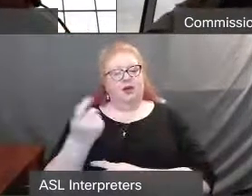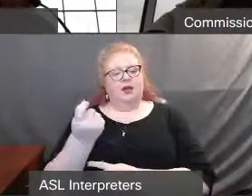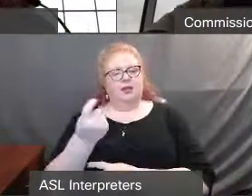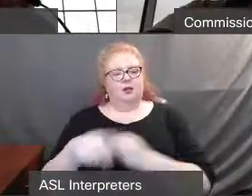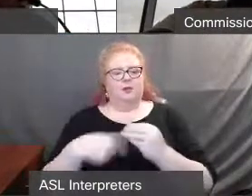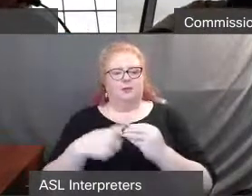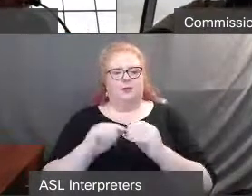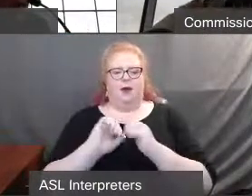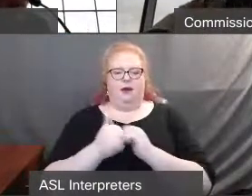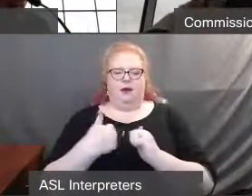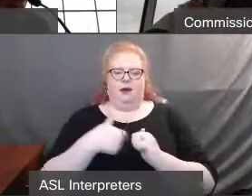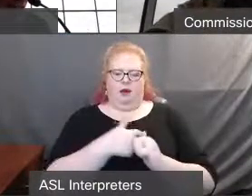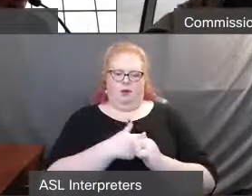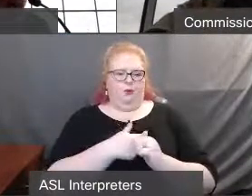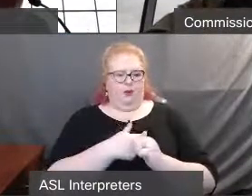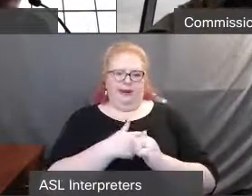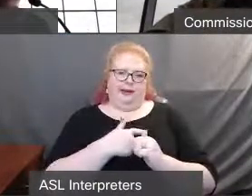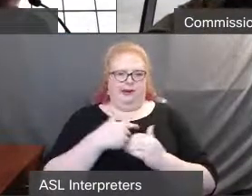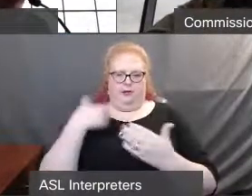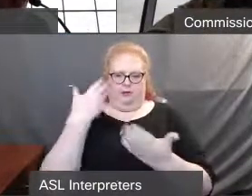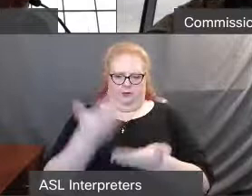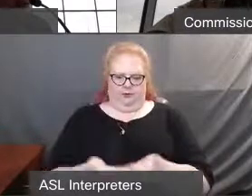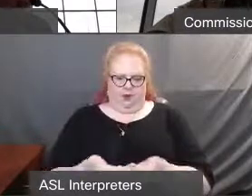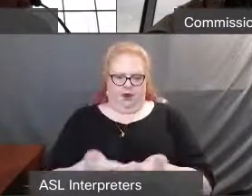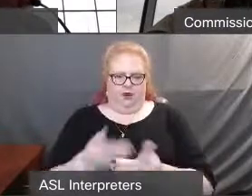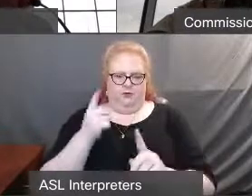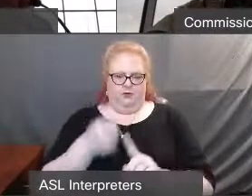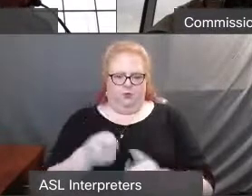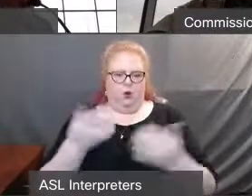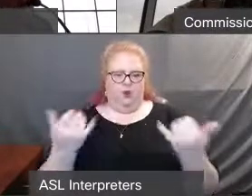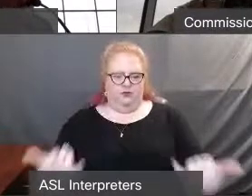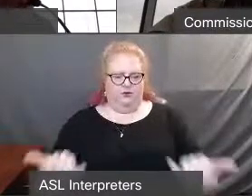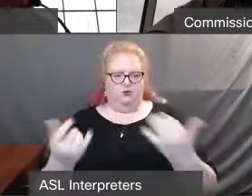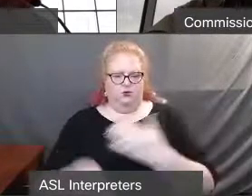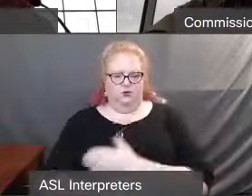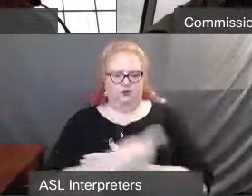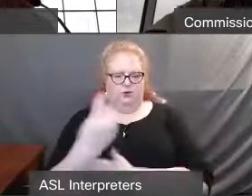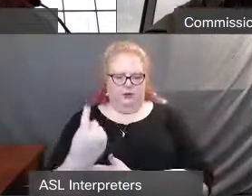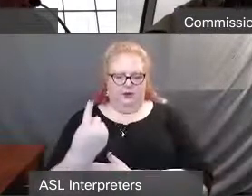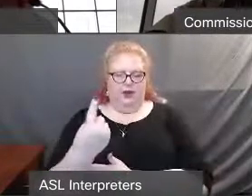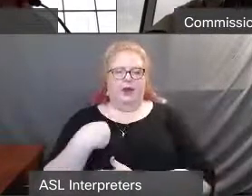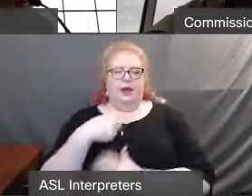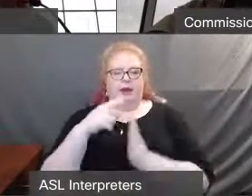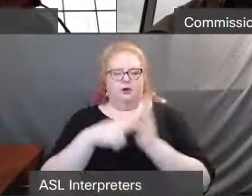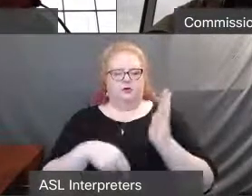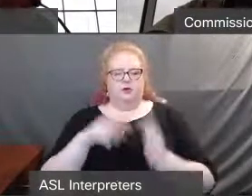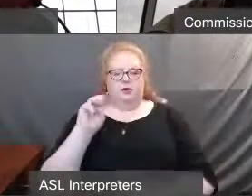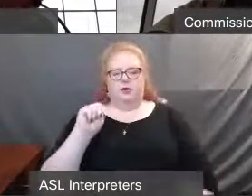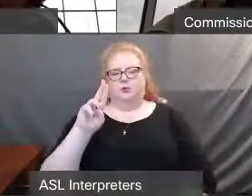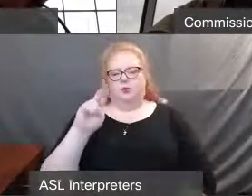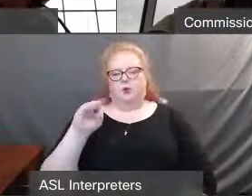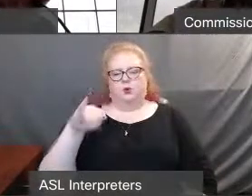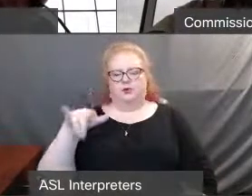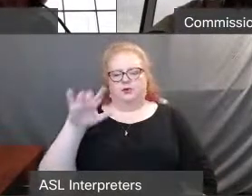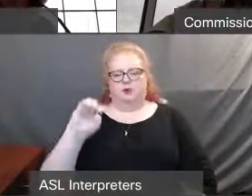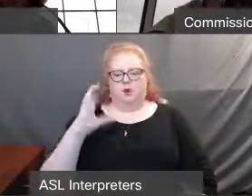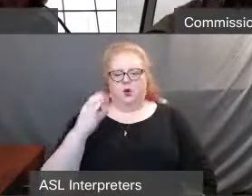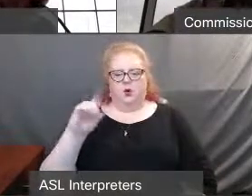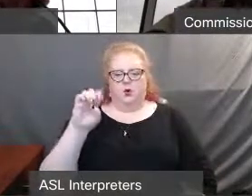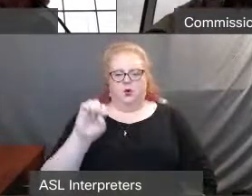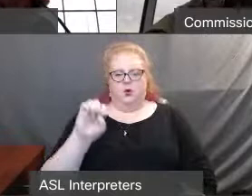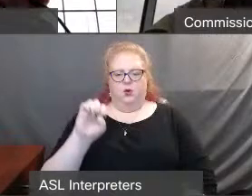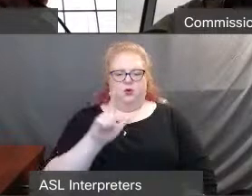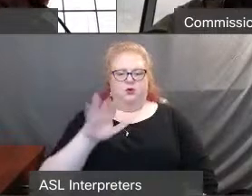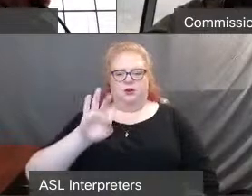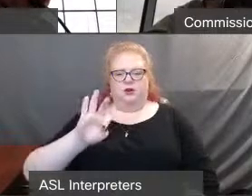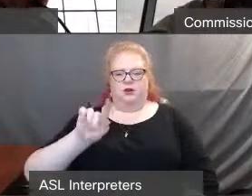today. I'll open that just by reading a little bit from the municipal code under 29-167